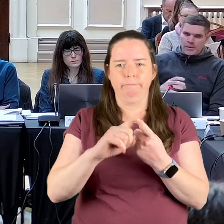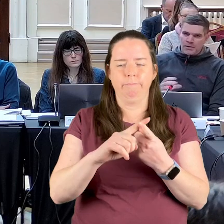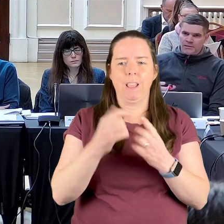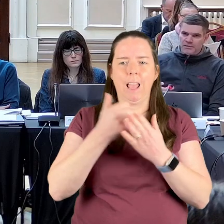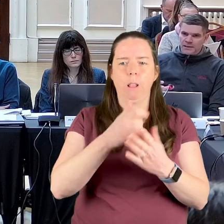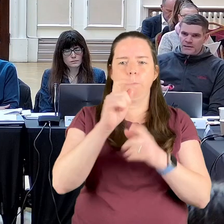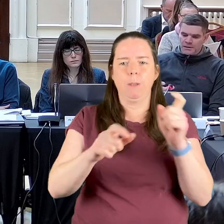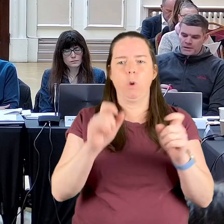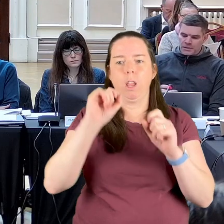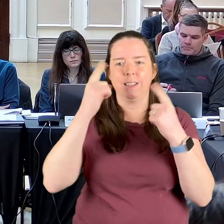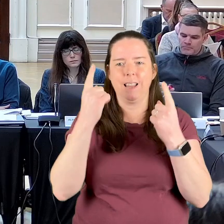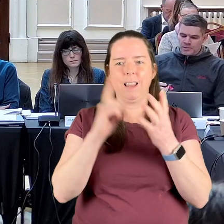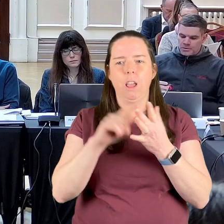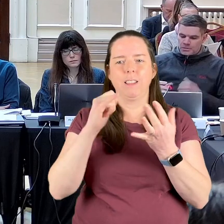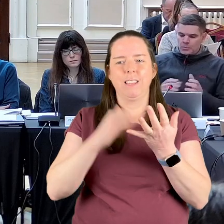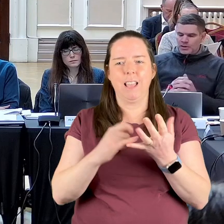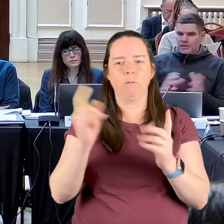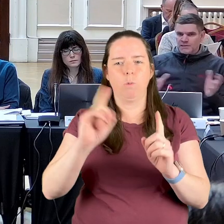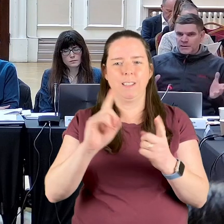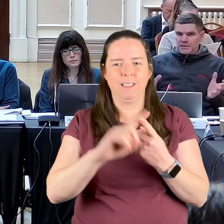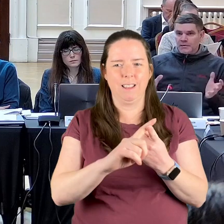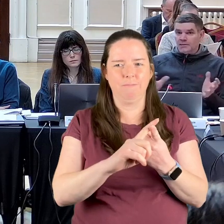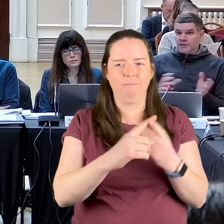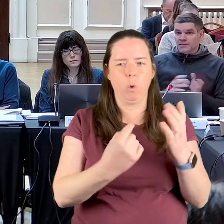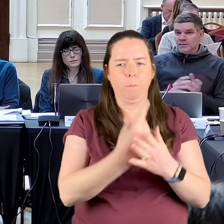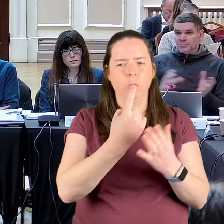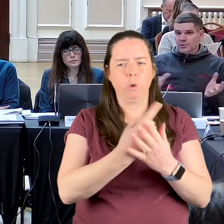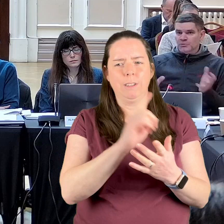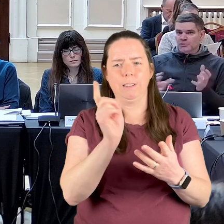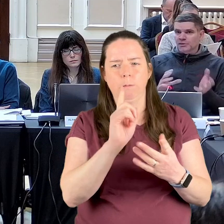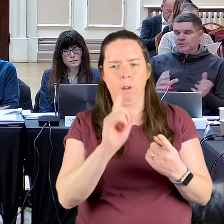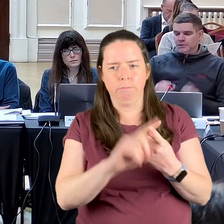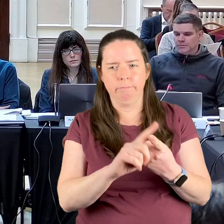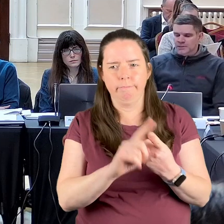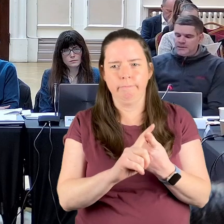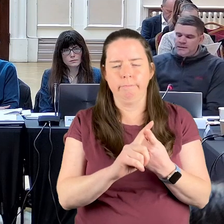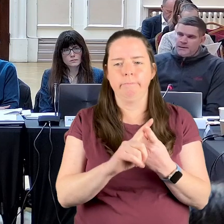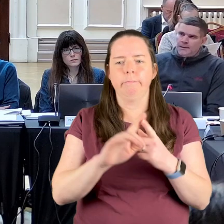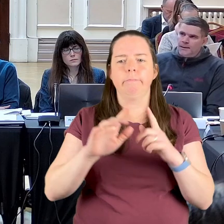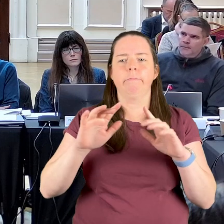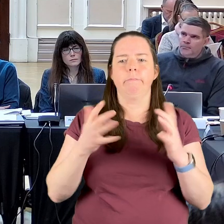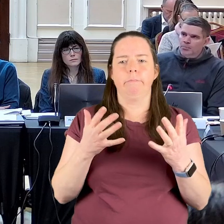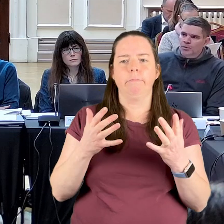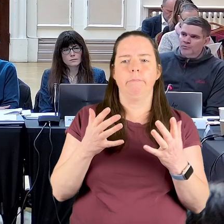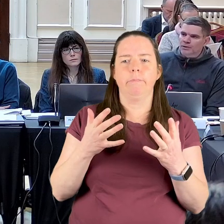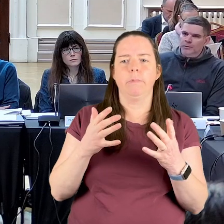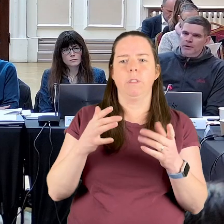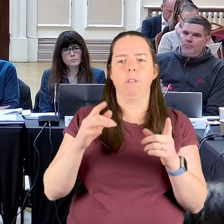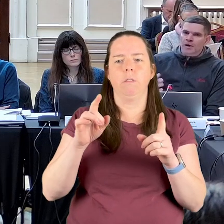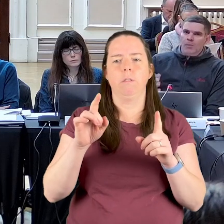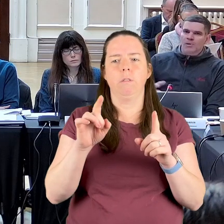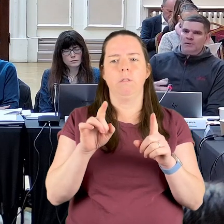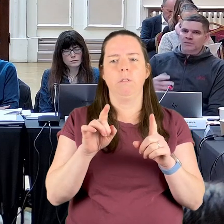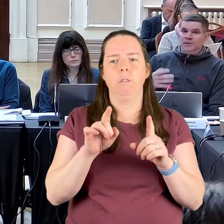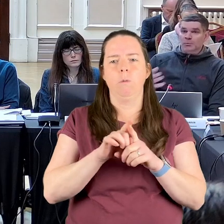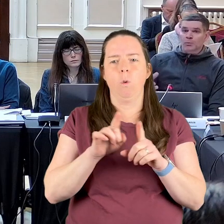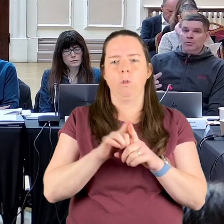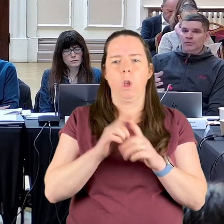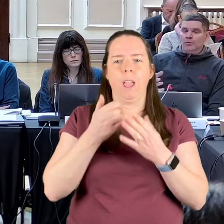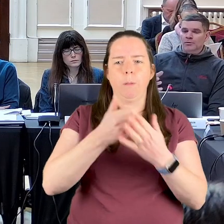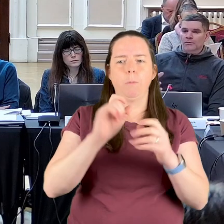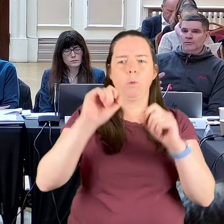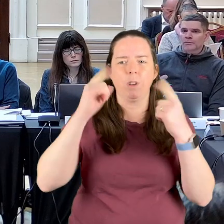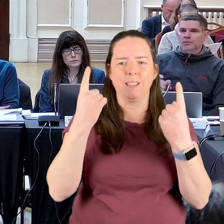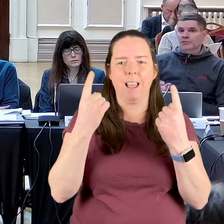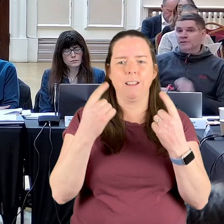helping people understand what the ICS is, what the opportunities are, but also helping them understand more